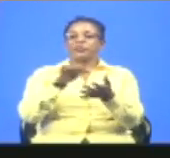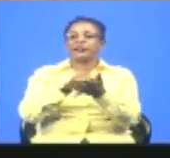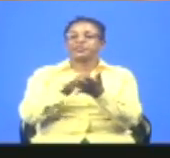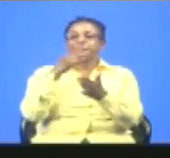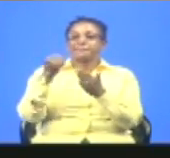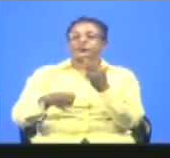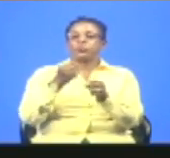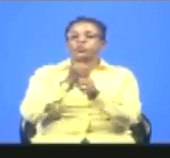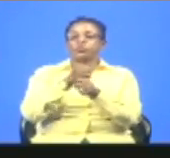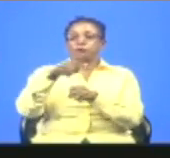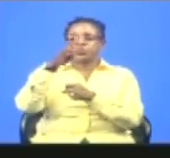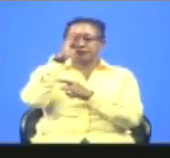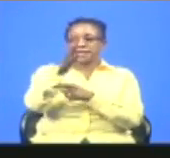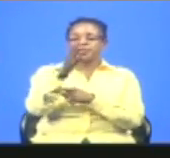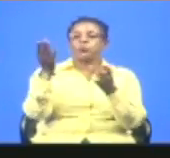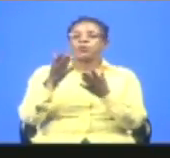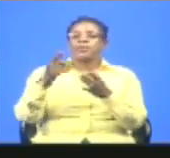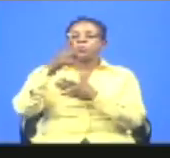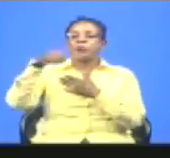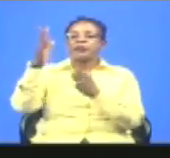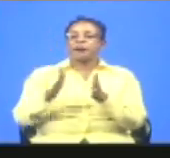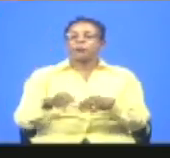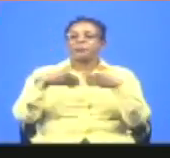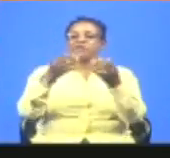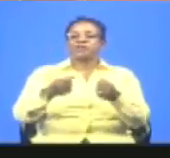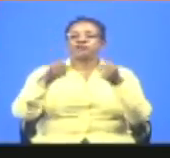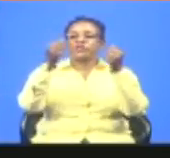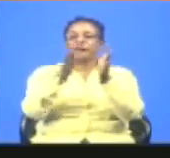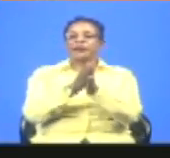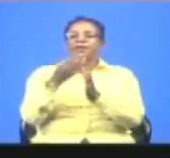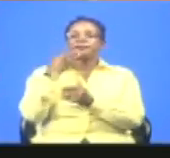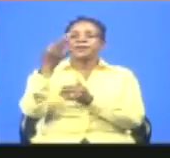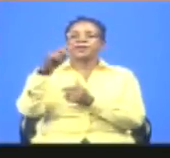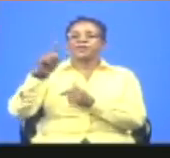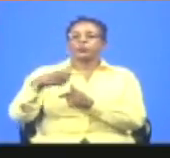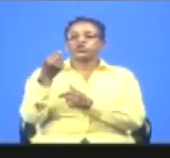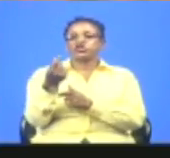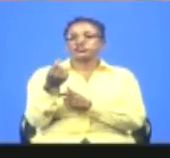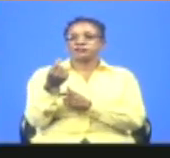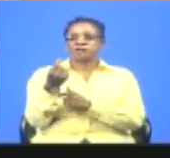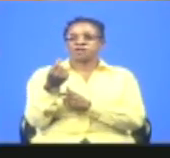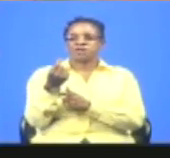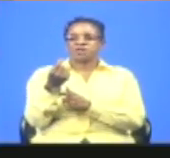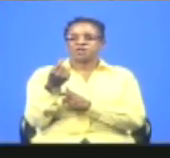played this Sunday, where the winner will walk home with a trophy and 300,000 shillings.